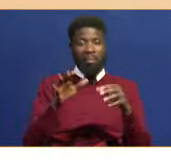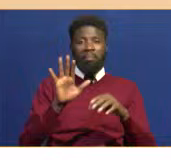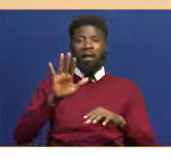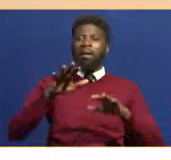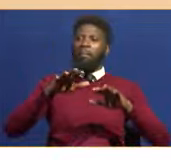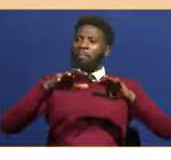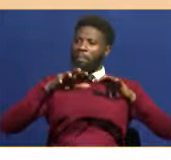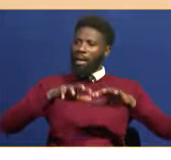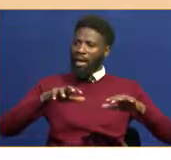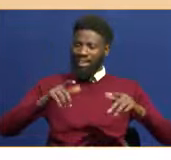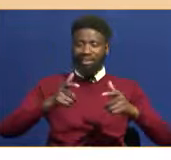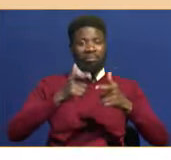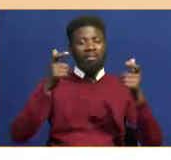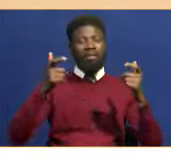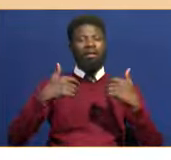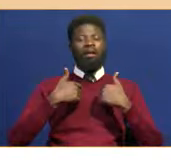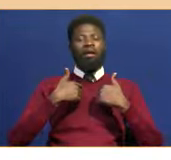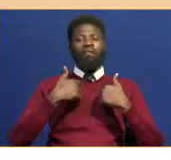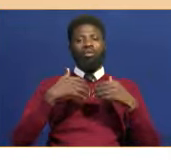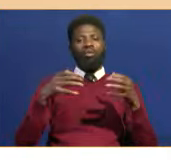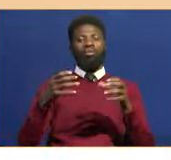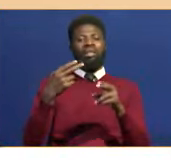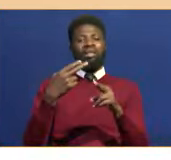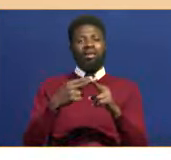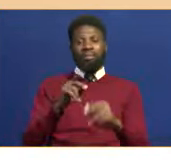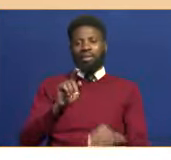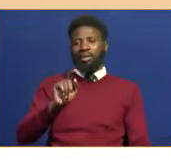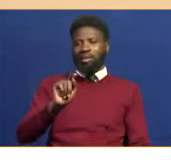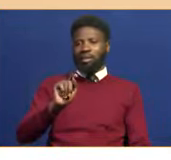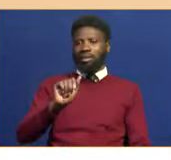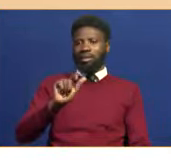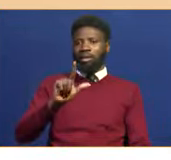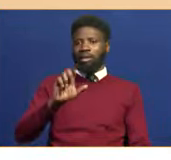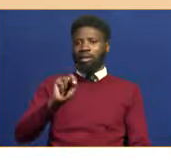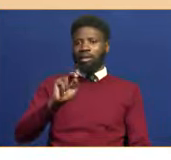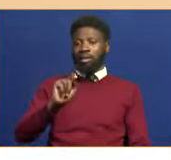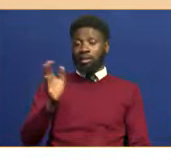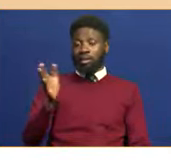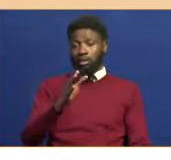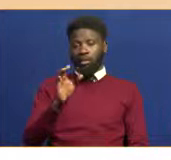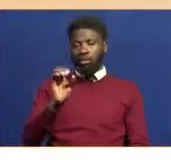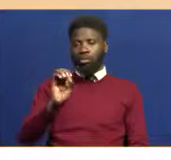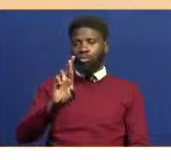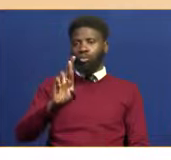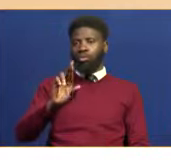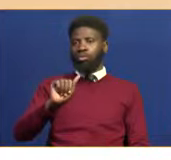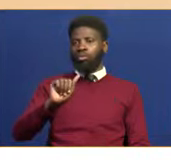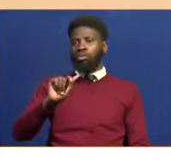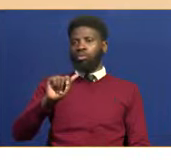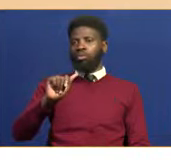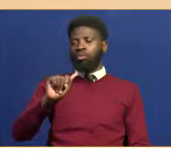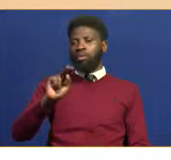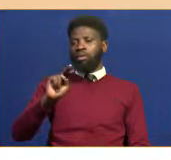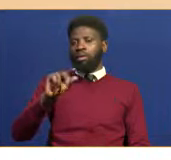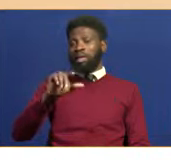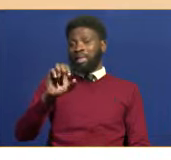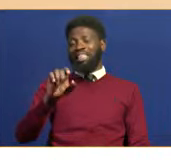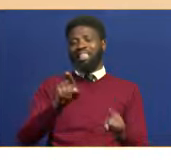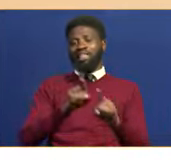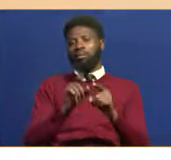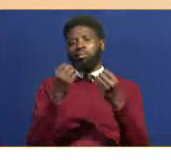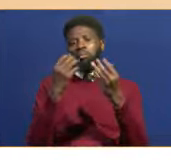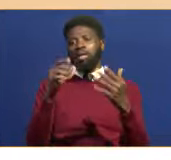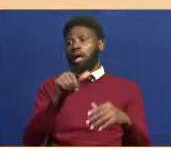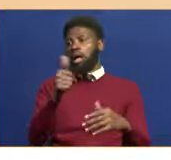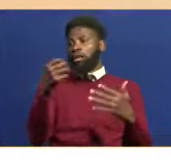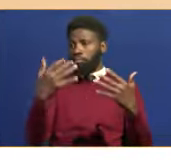Talent Orange. There is a group called Talent Orange and others. So I think now that we are having this conversation, it will become much more